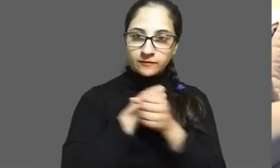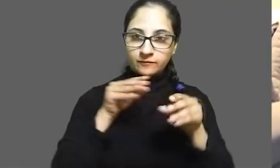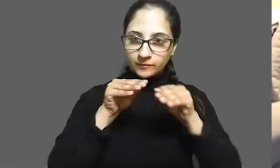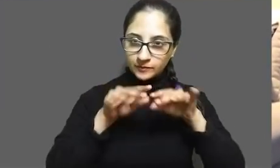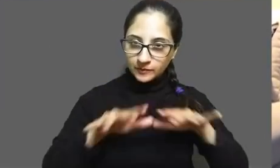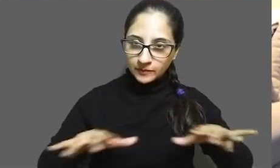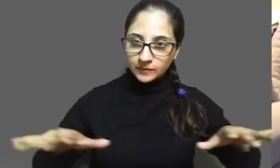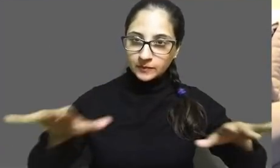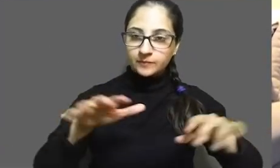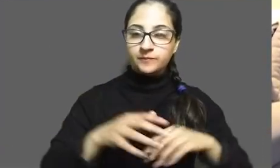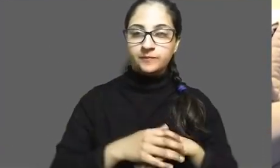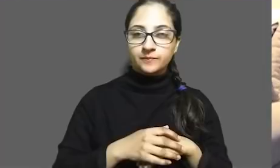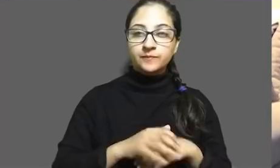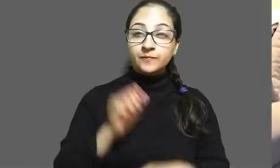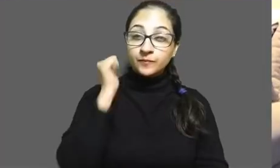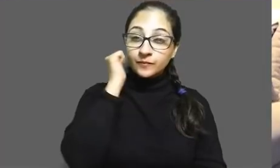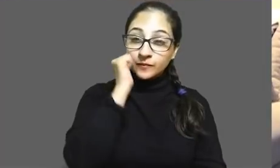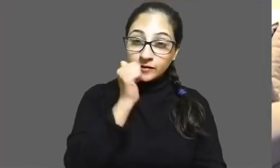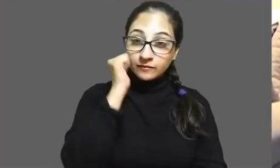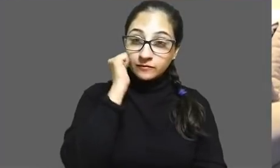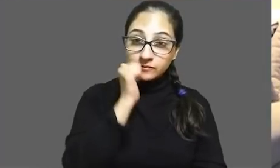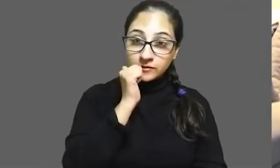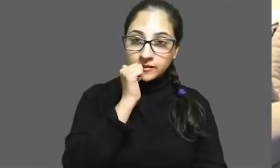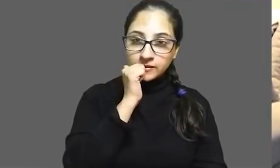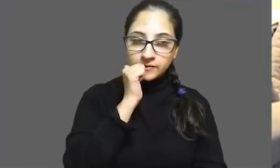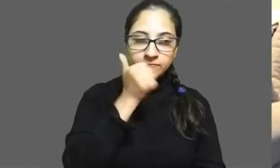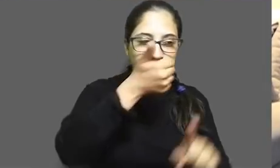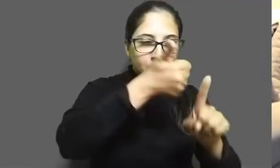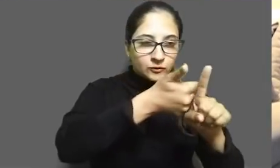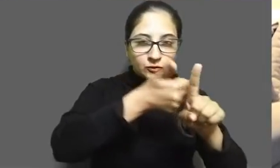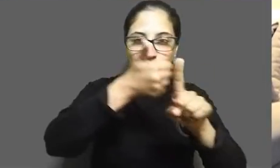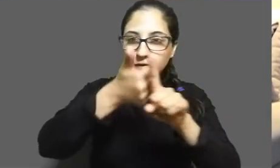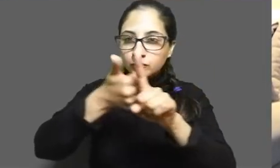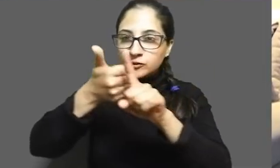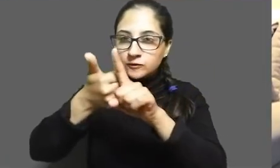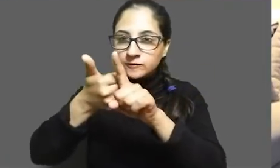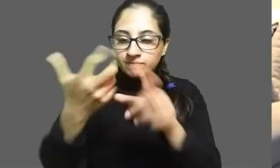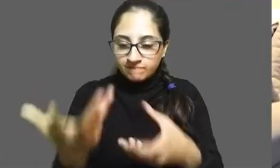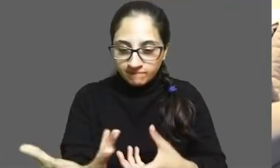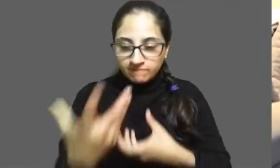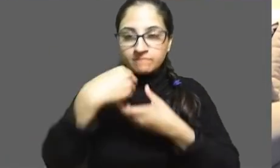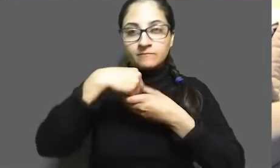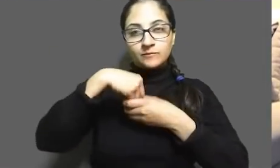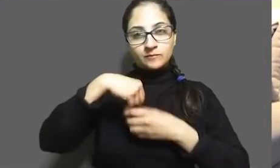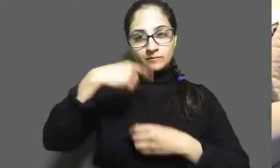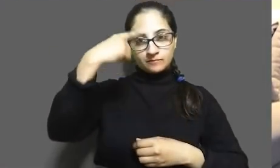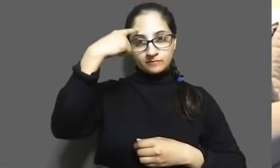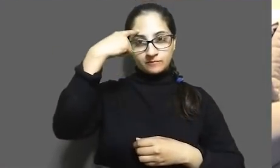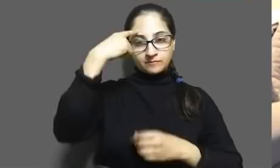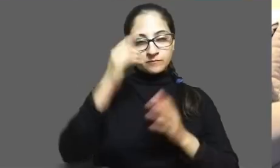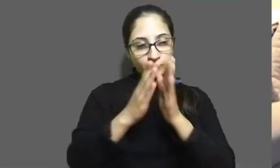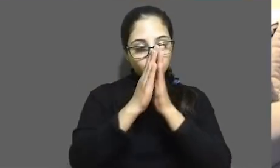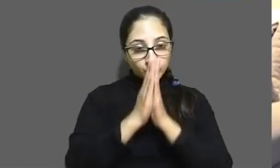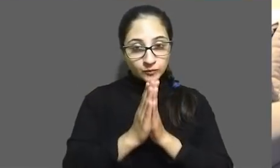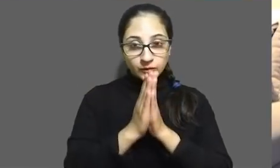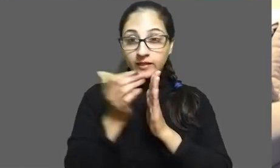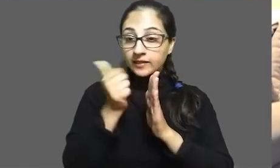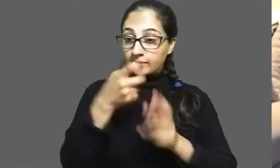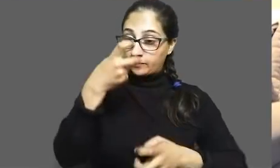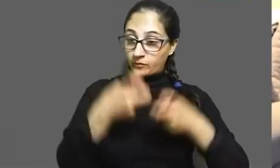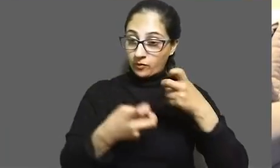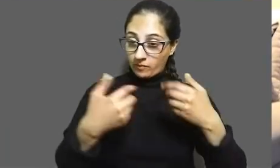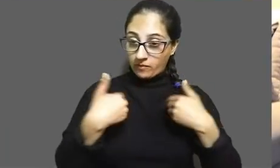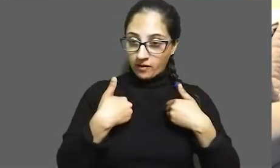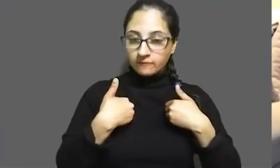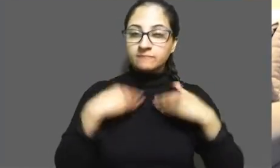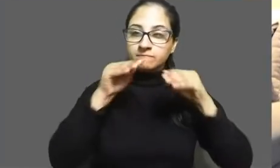Jamaat and tell them that I think of them every minute of the day, each day, and I